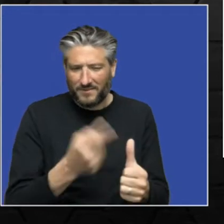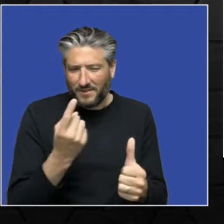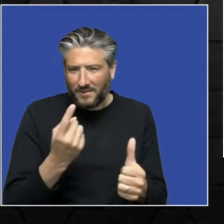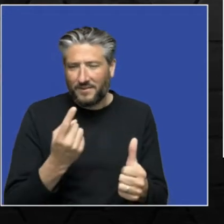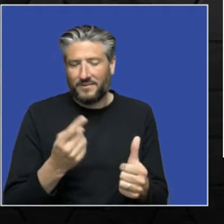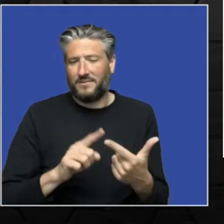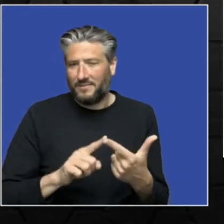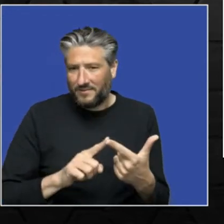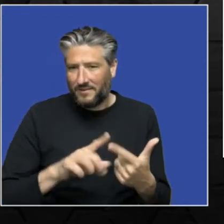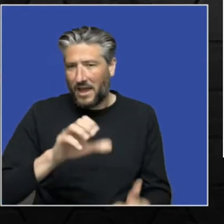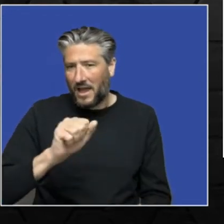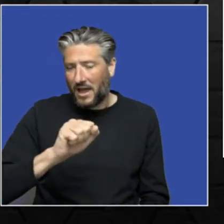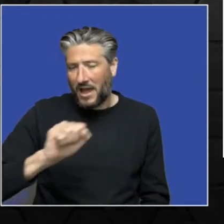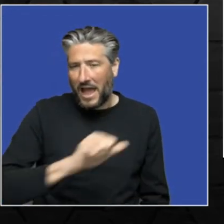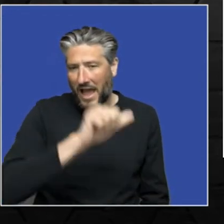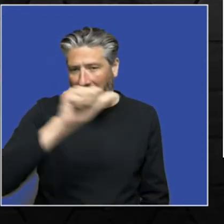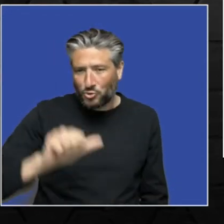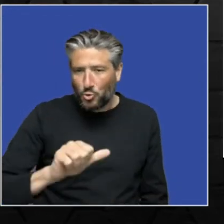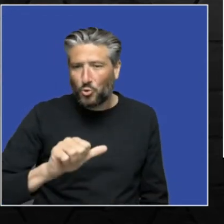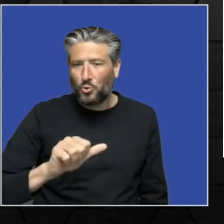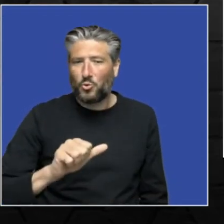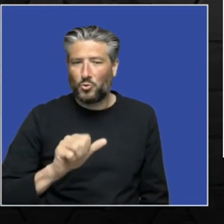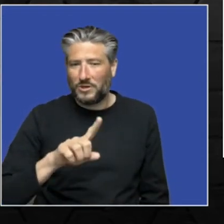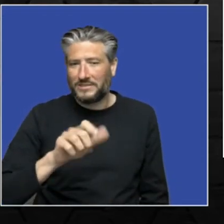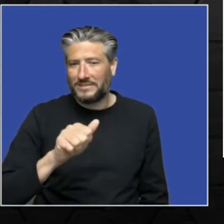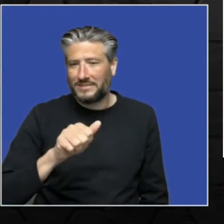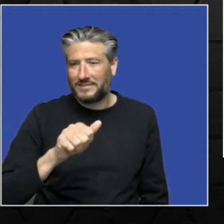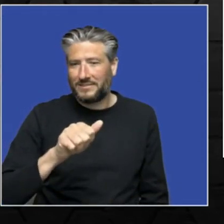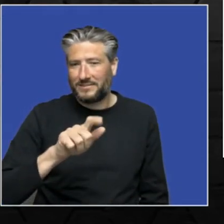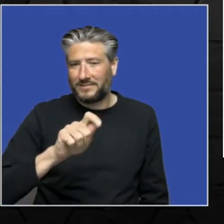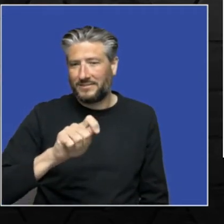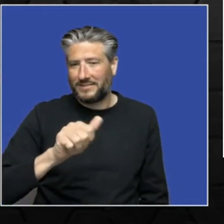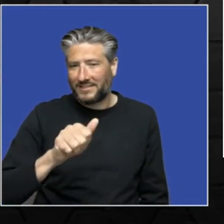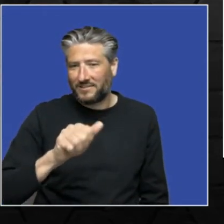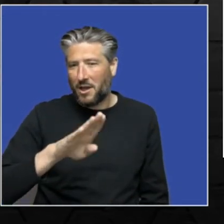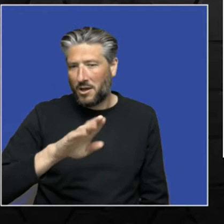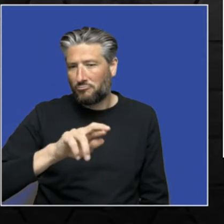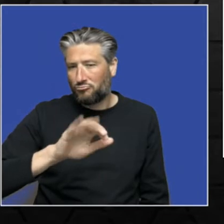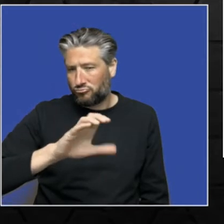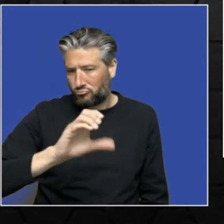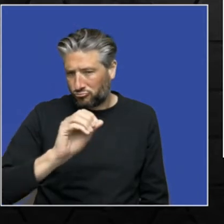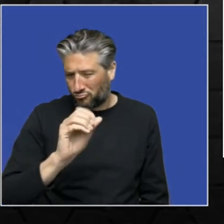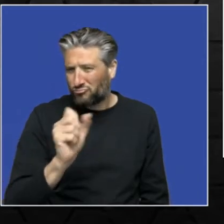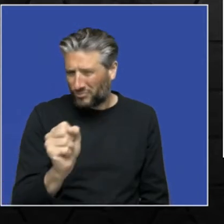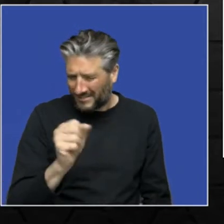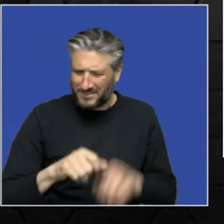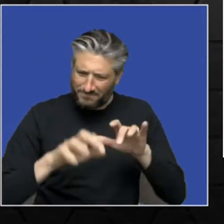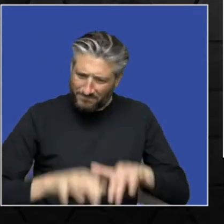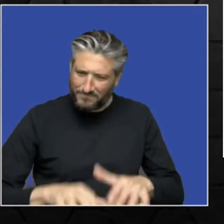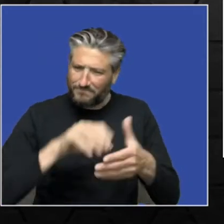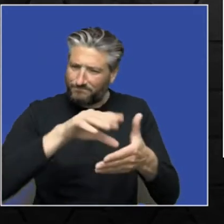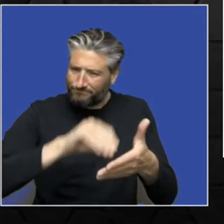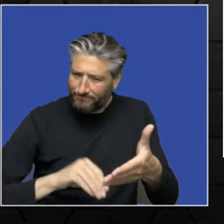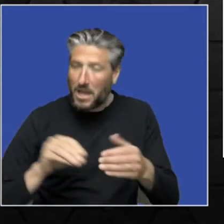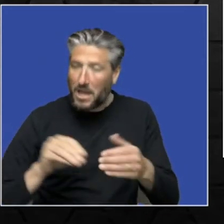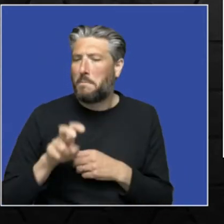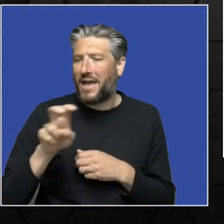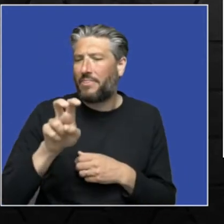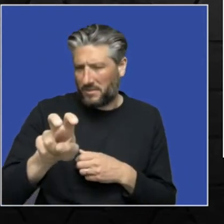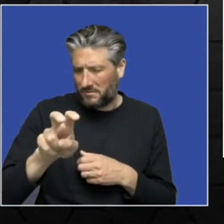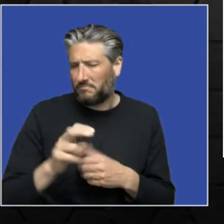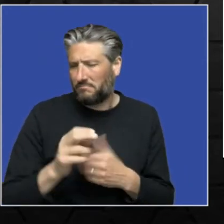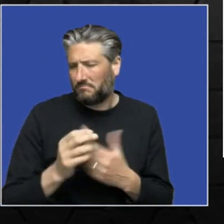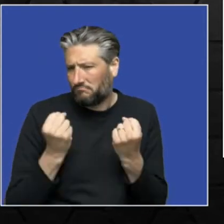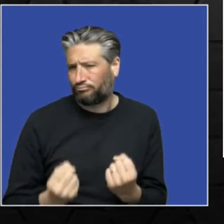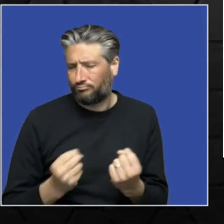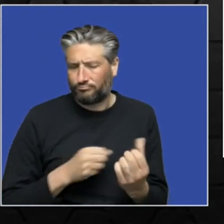most of the time we are writing applications in Python and notebooks in Python, and utilizing the